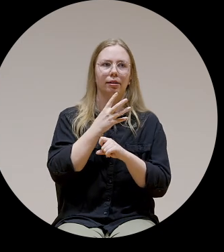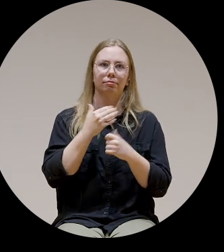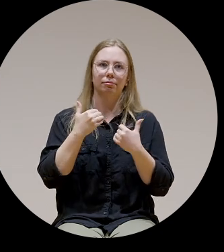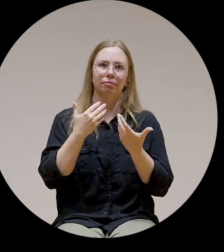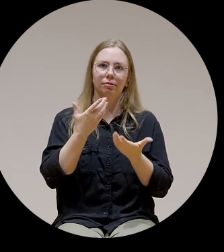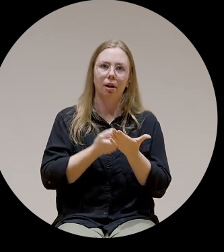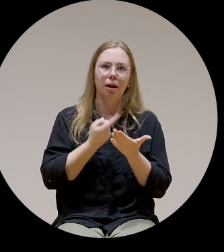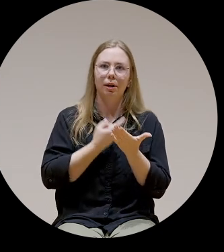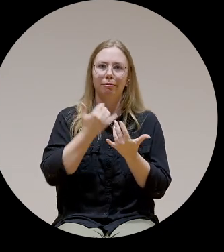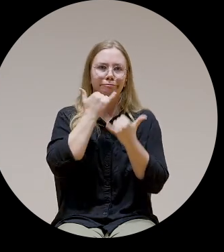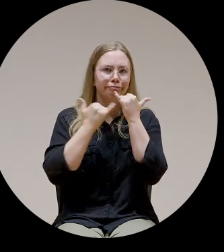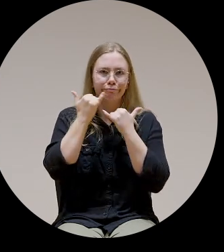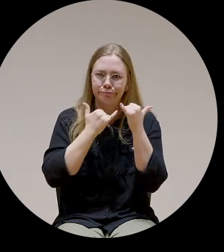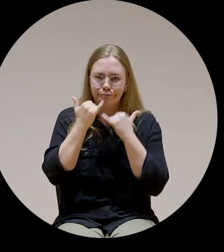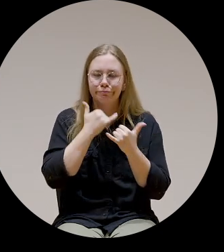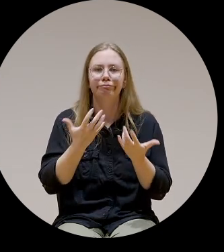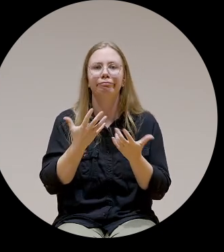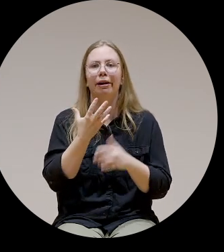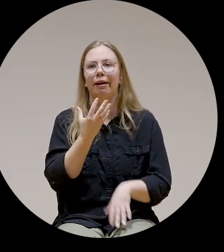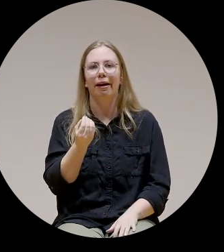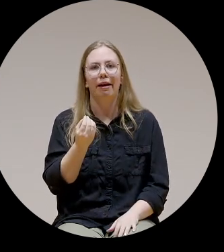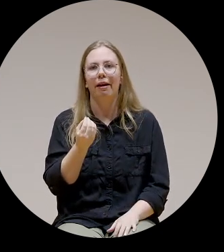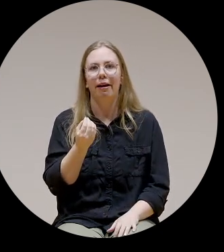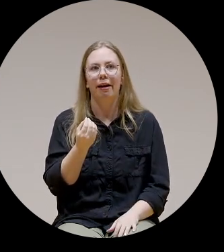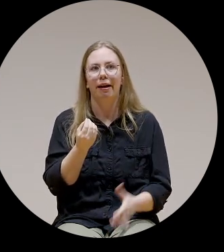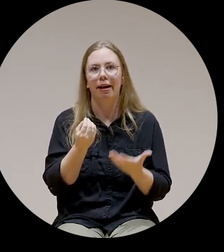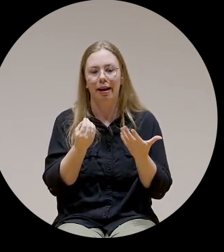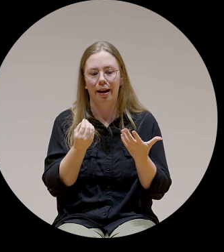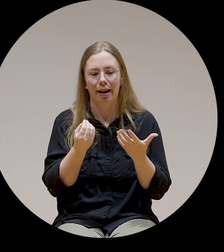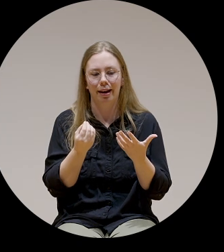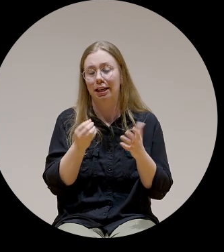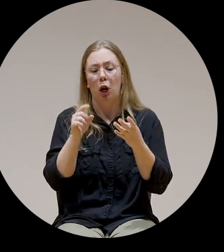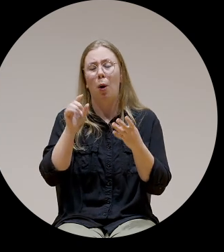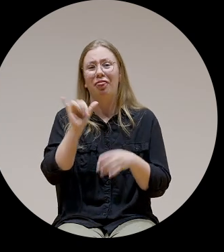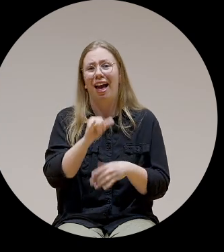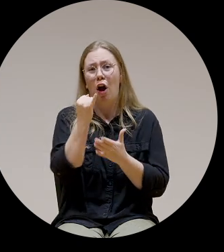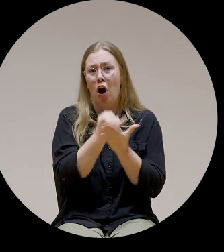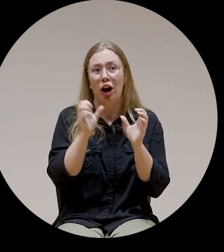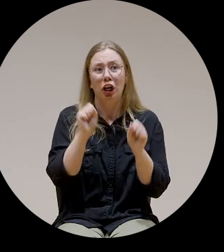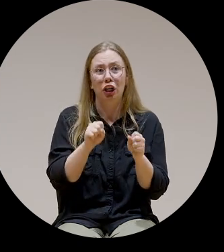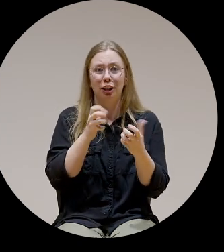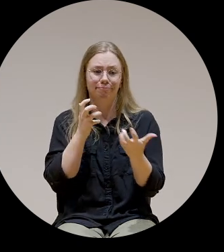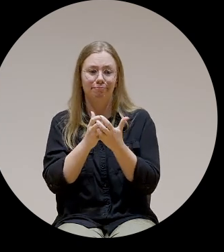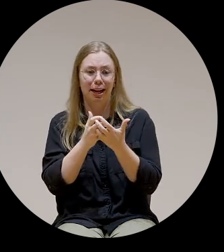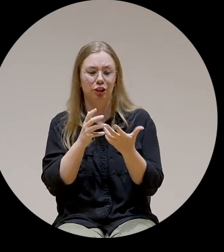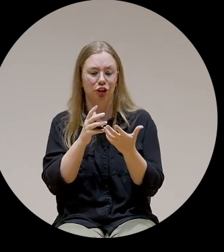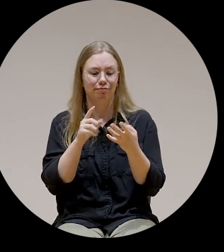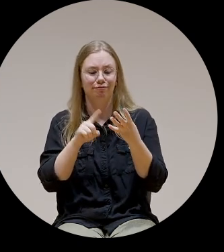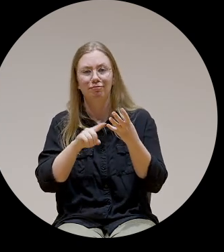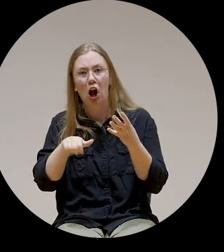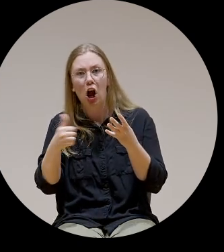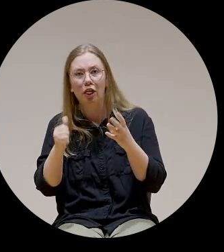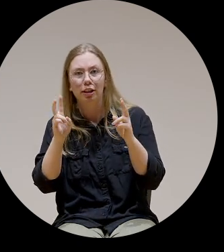individuals. And this is again, this could go in the visual abstraction section or even in the identity section, because